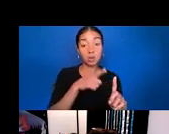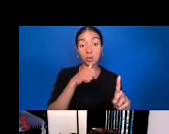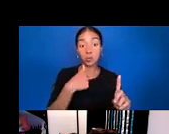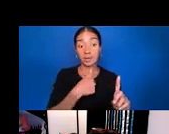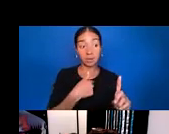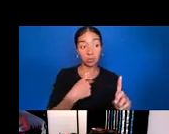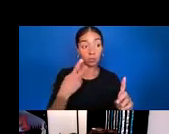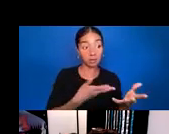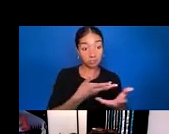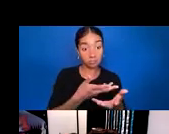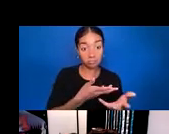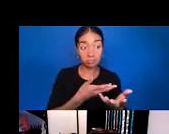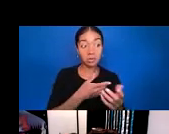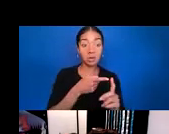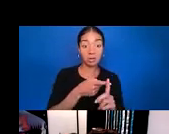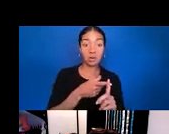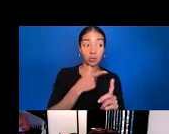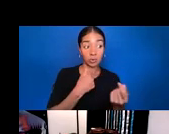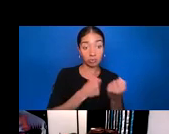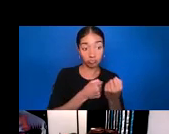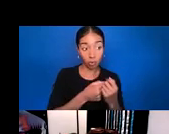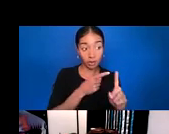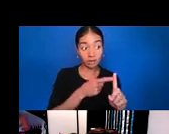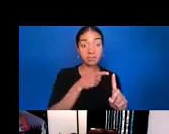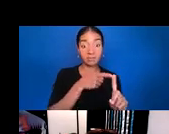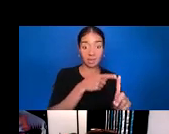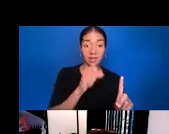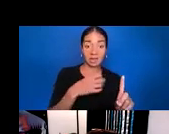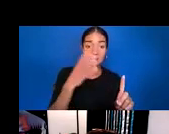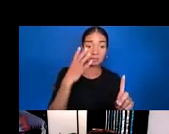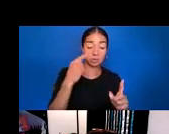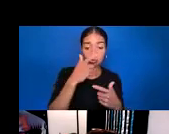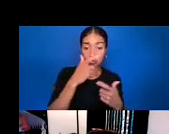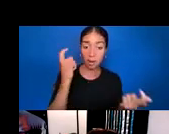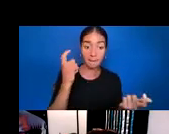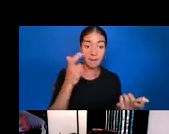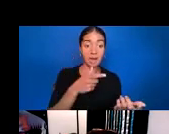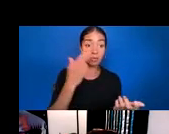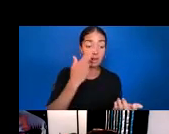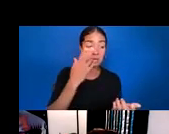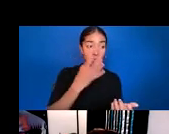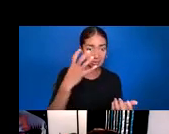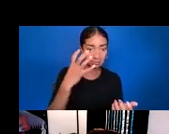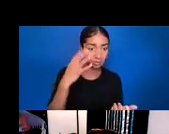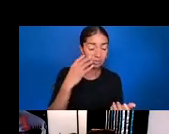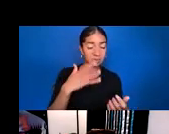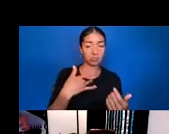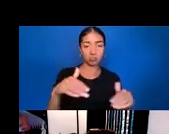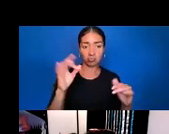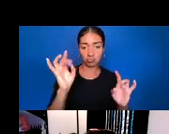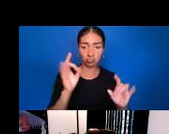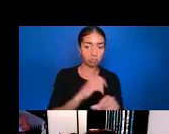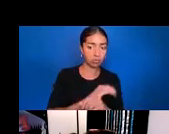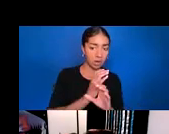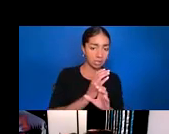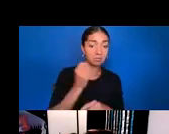be traumatized and realizing that they are in crisis. But there's all different ways that people respond